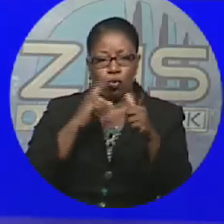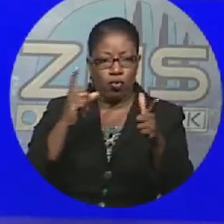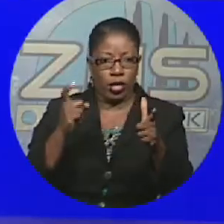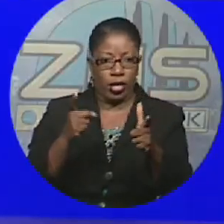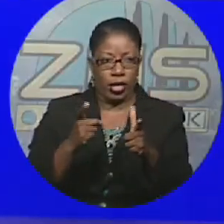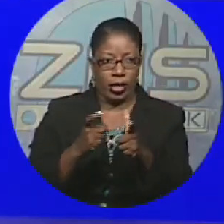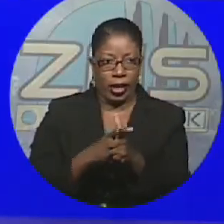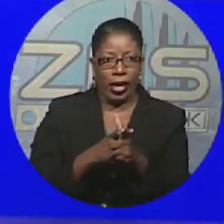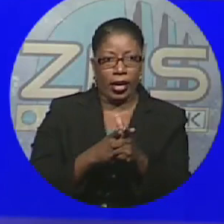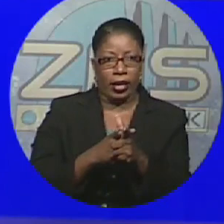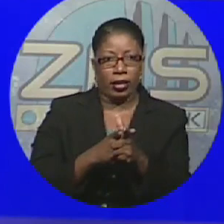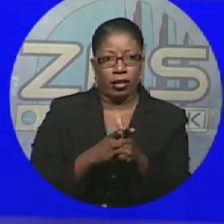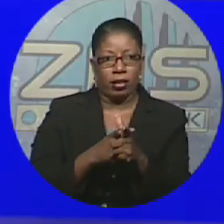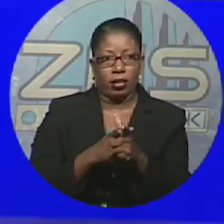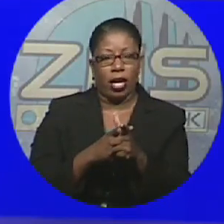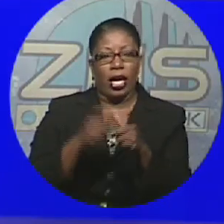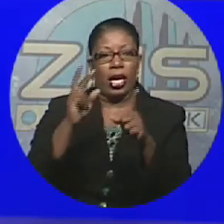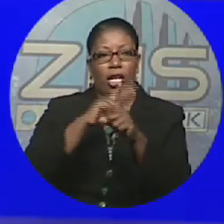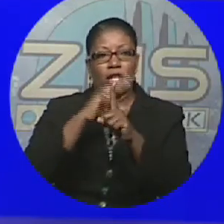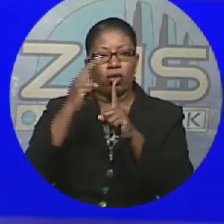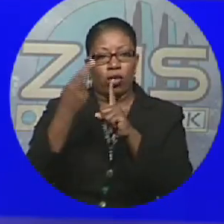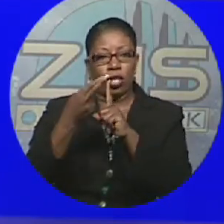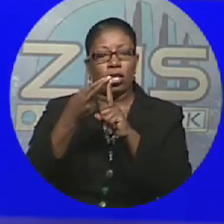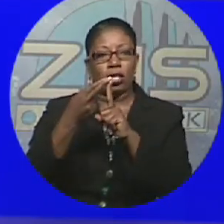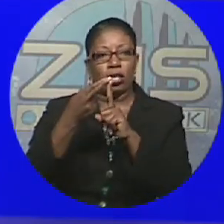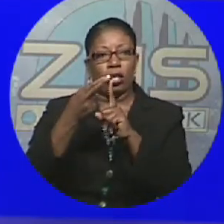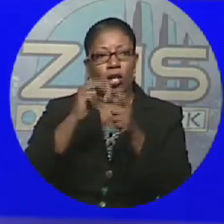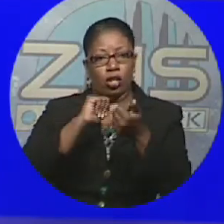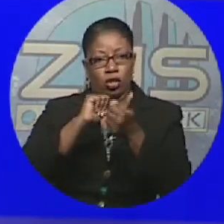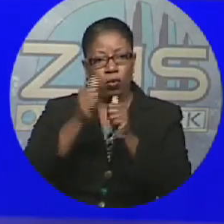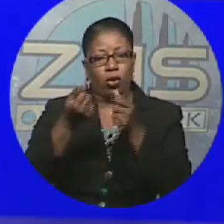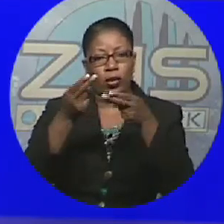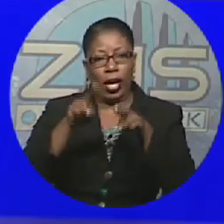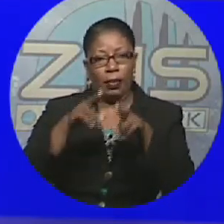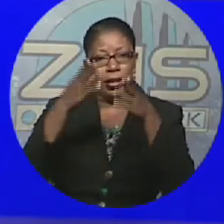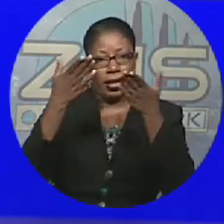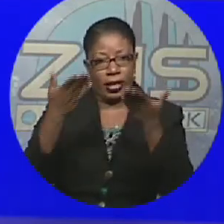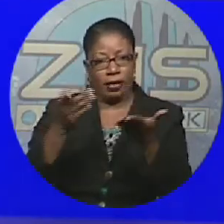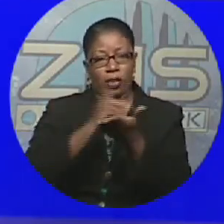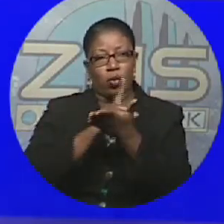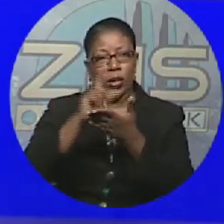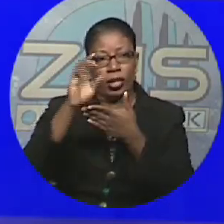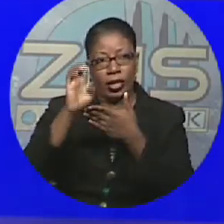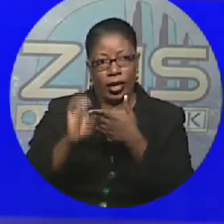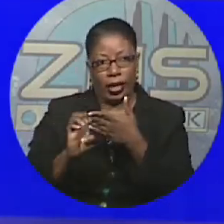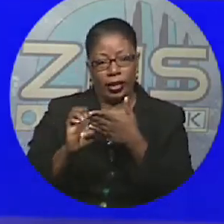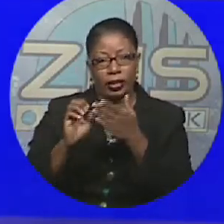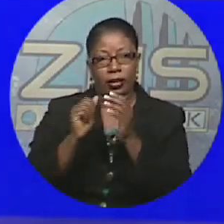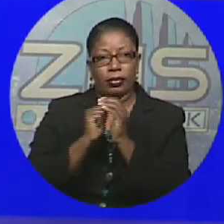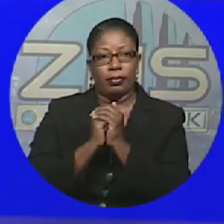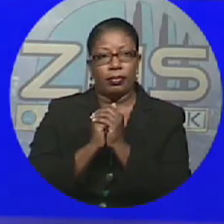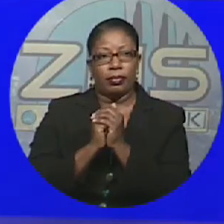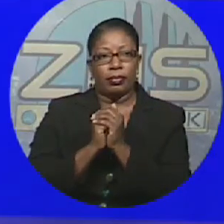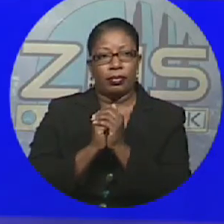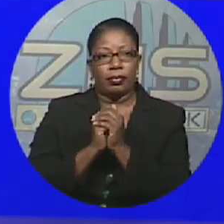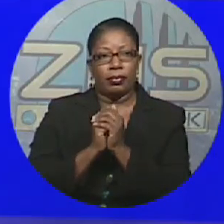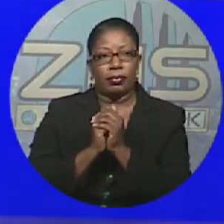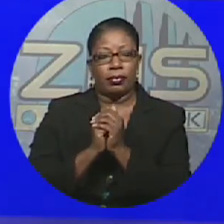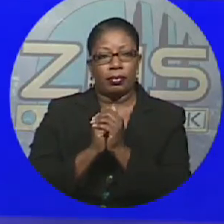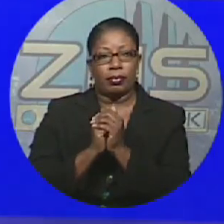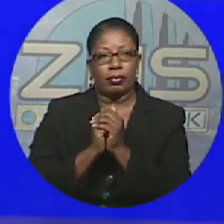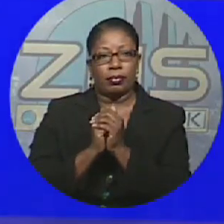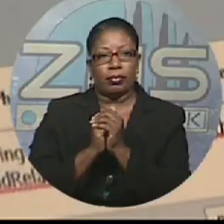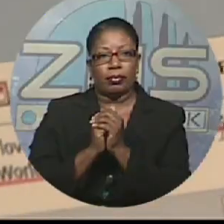huge milestone in the regional sports arena was also taking place right here on our shores over the weekend. We get that story tonight from Julian